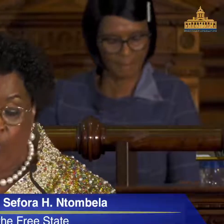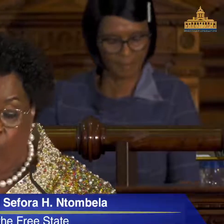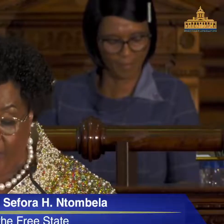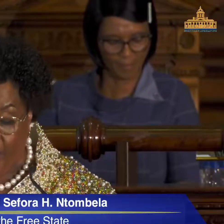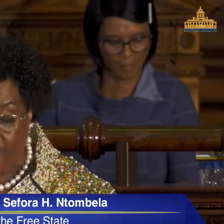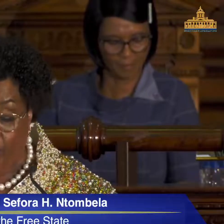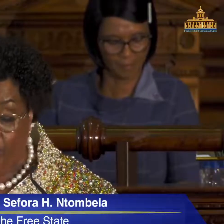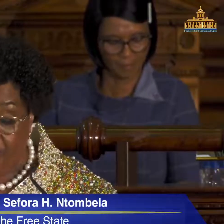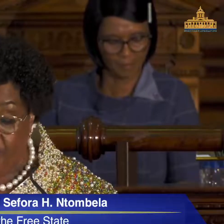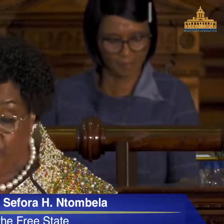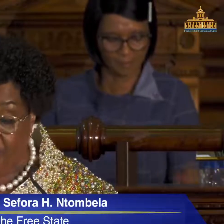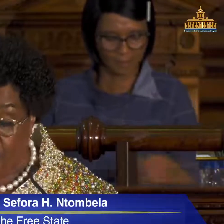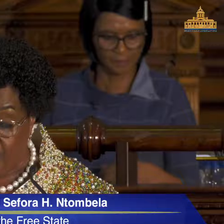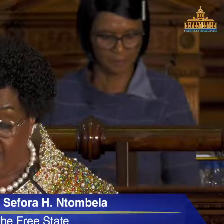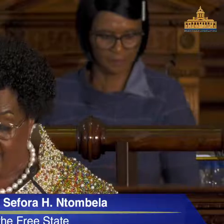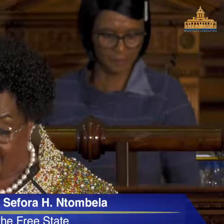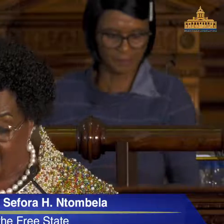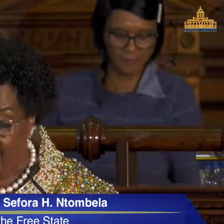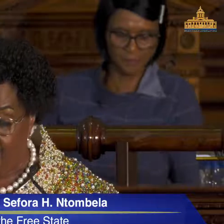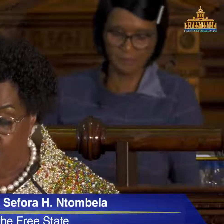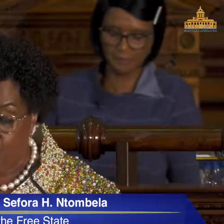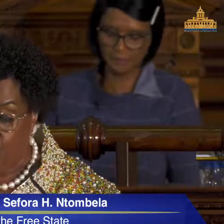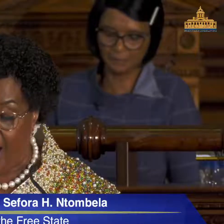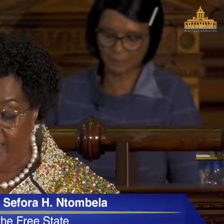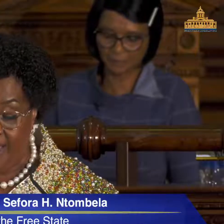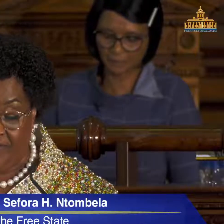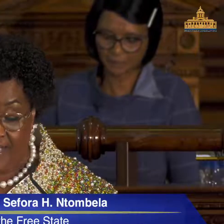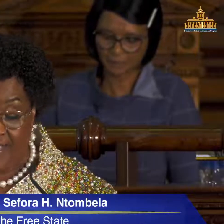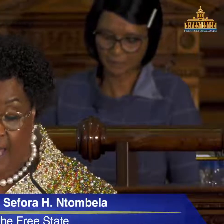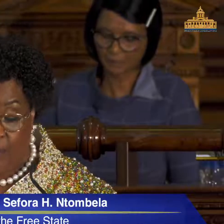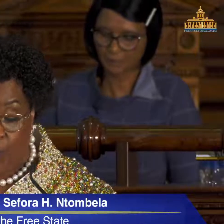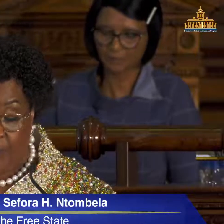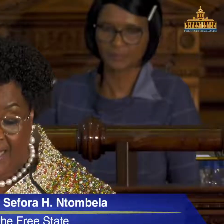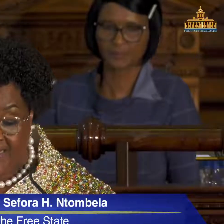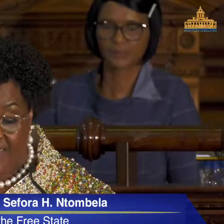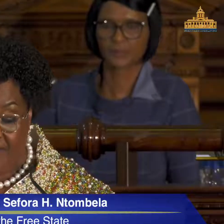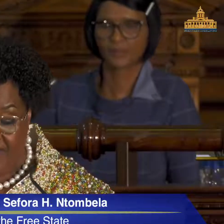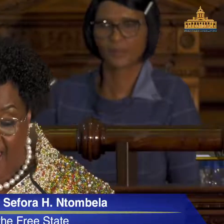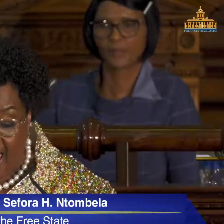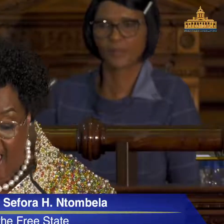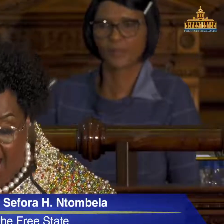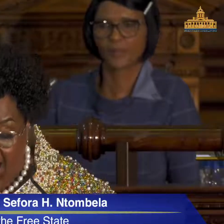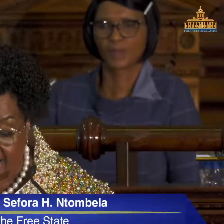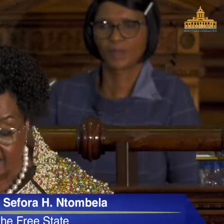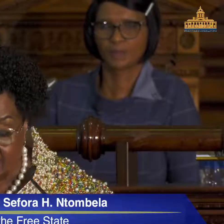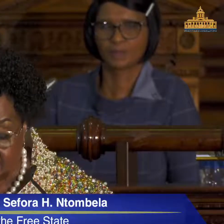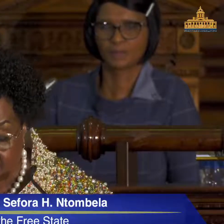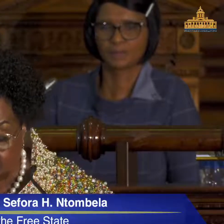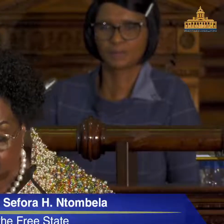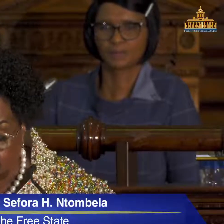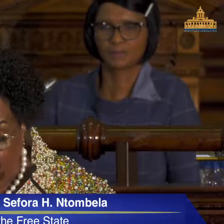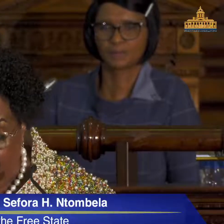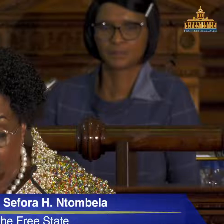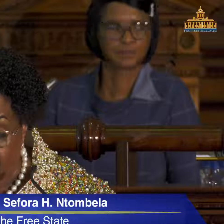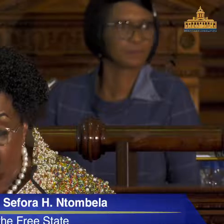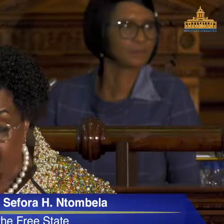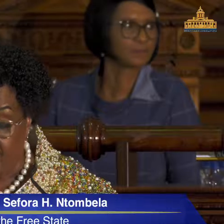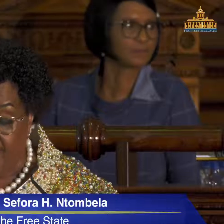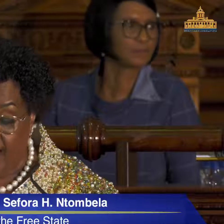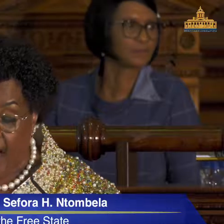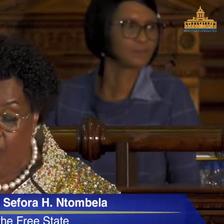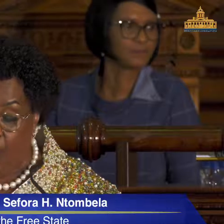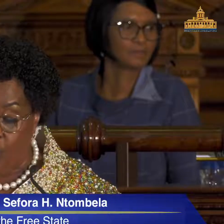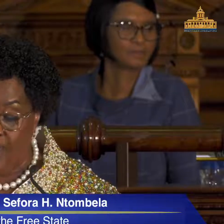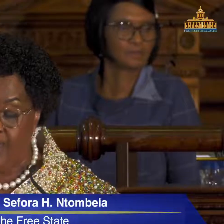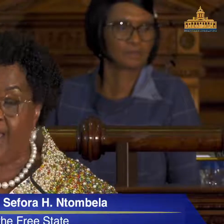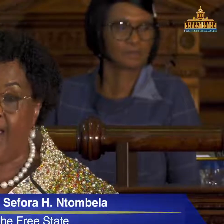we will work with the Office of the Auditor General to achieve these objectives and